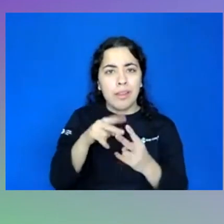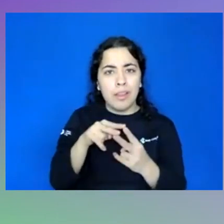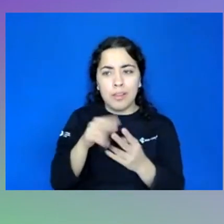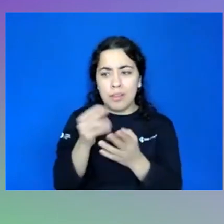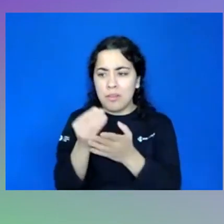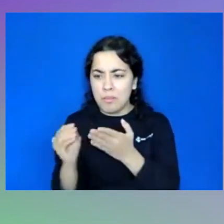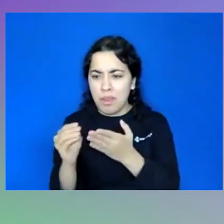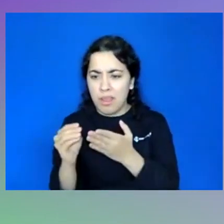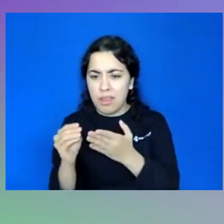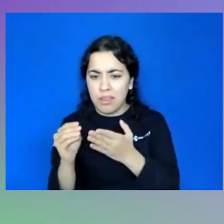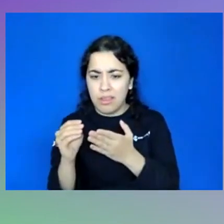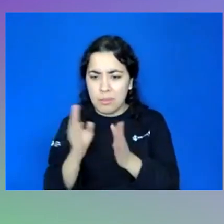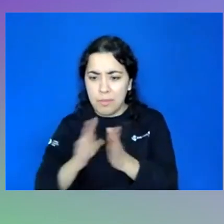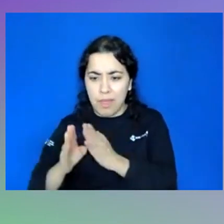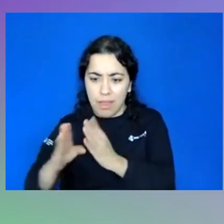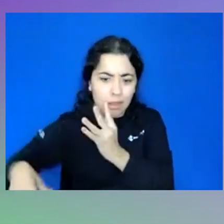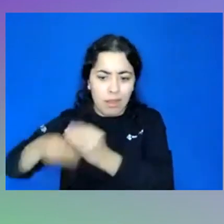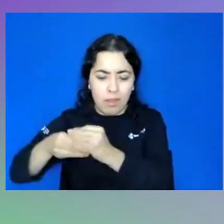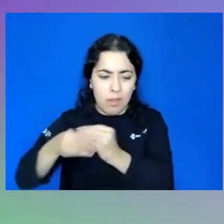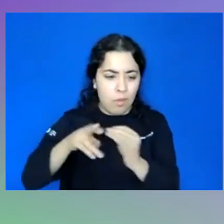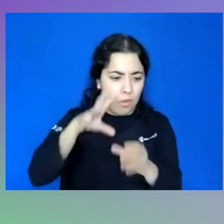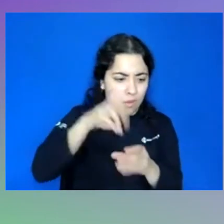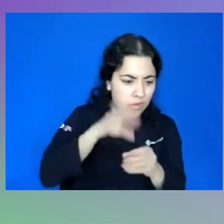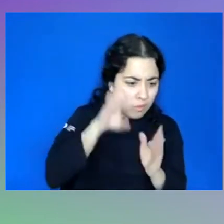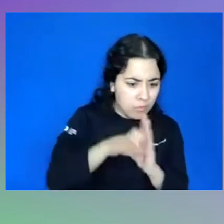data. So it could eat up their